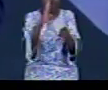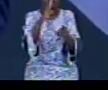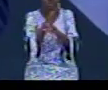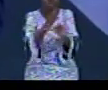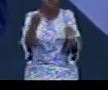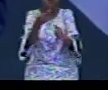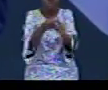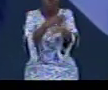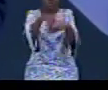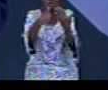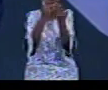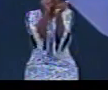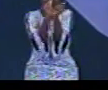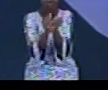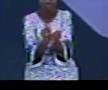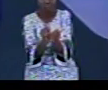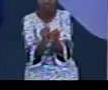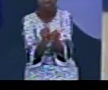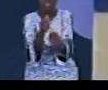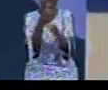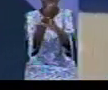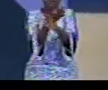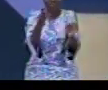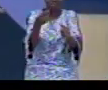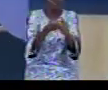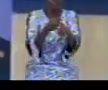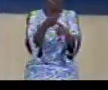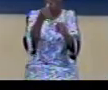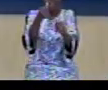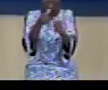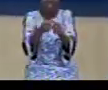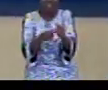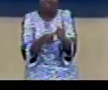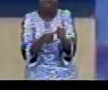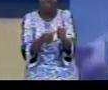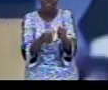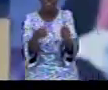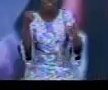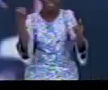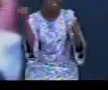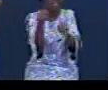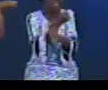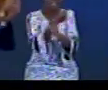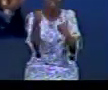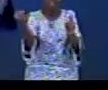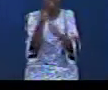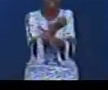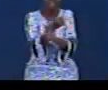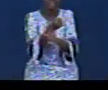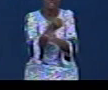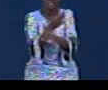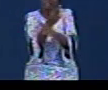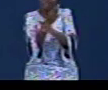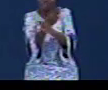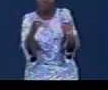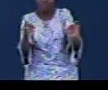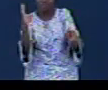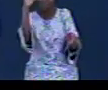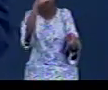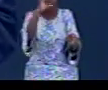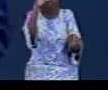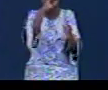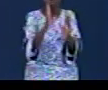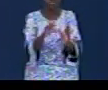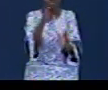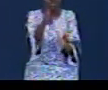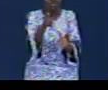from every attack and free from every affliction. Freedom seekers, you want to be free from the judgment of